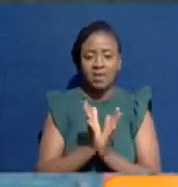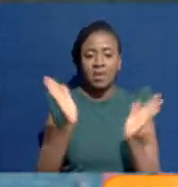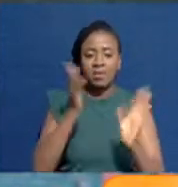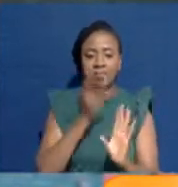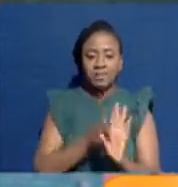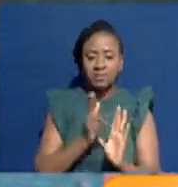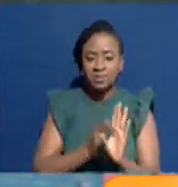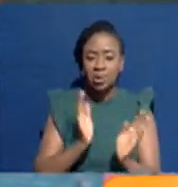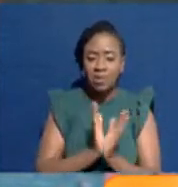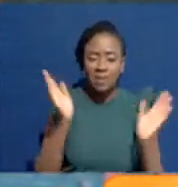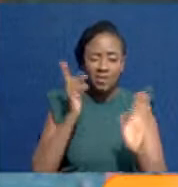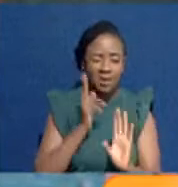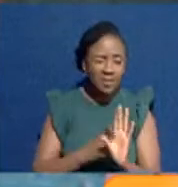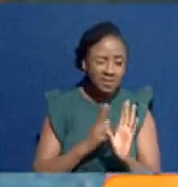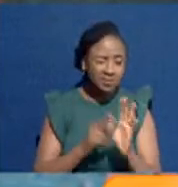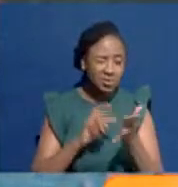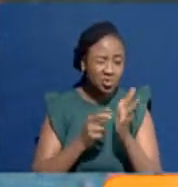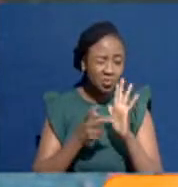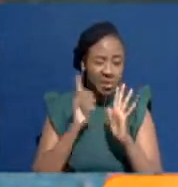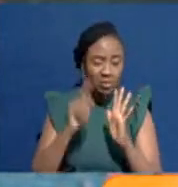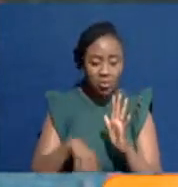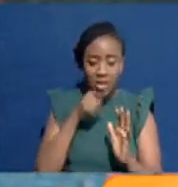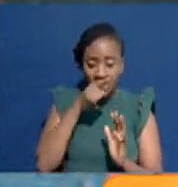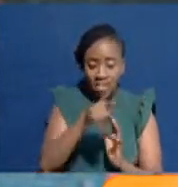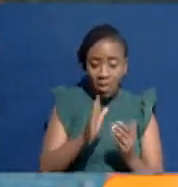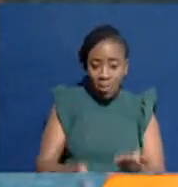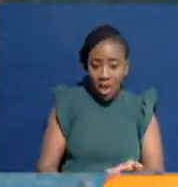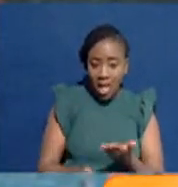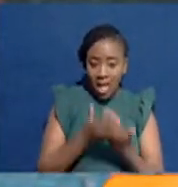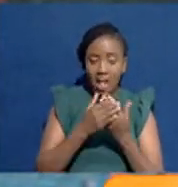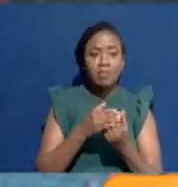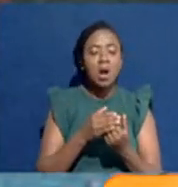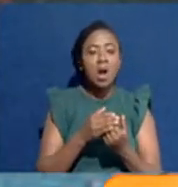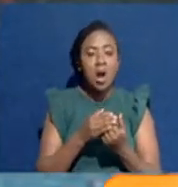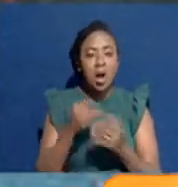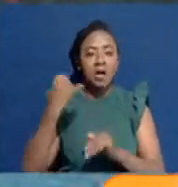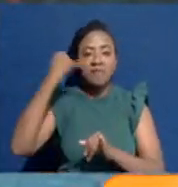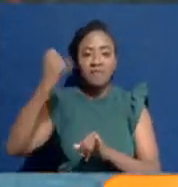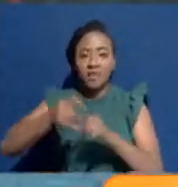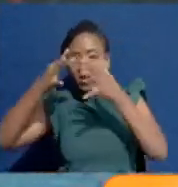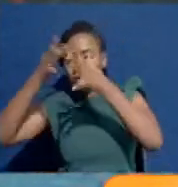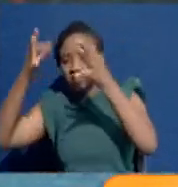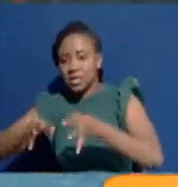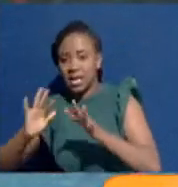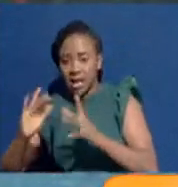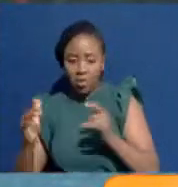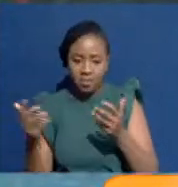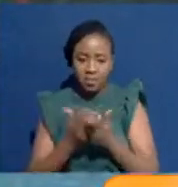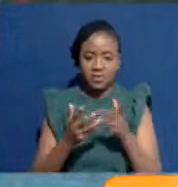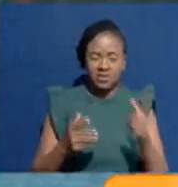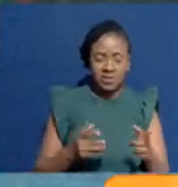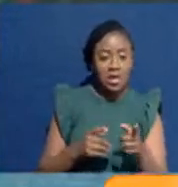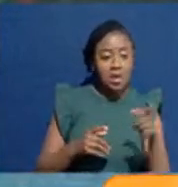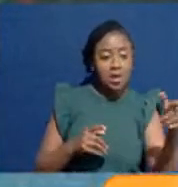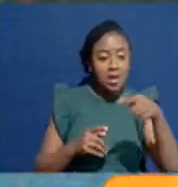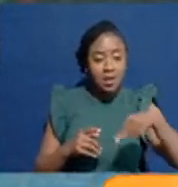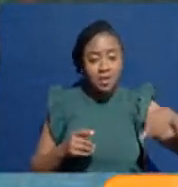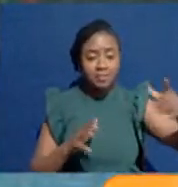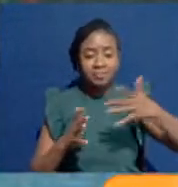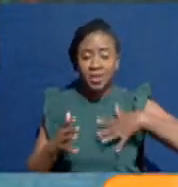And public participation is supposed to inform the final decision. And citizens have been out